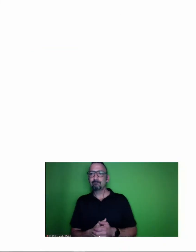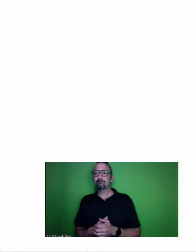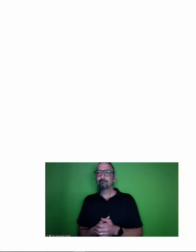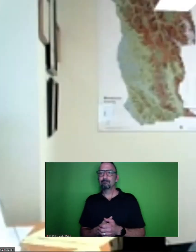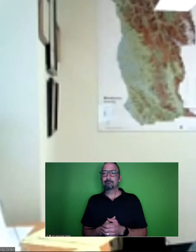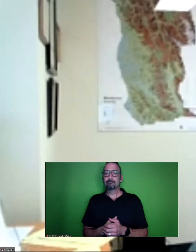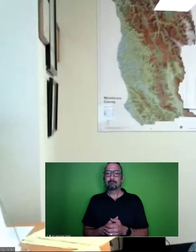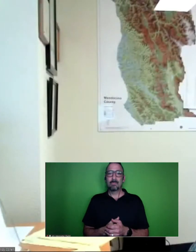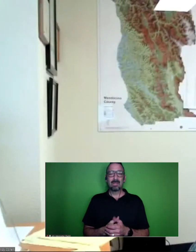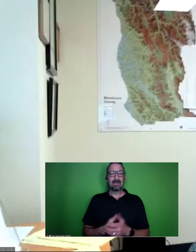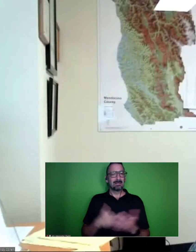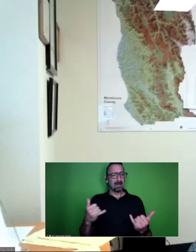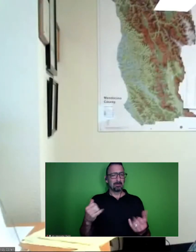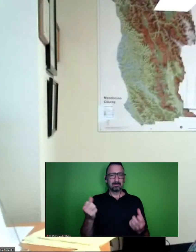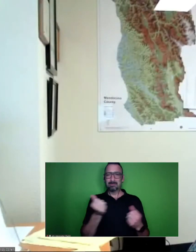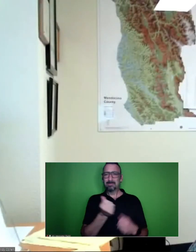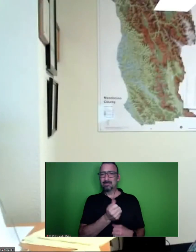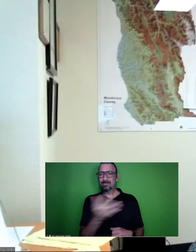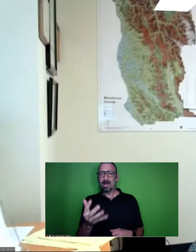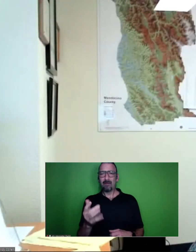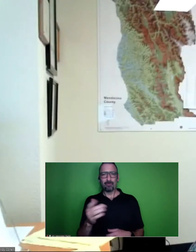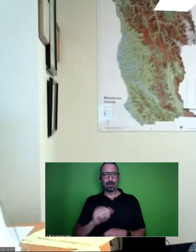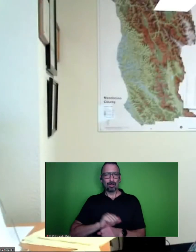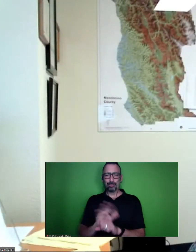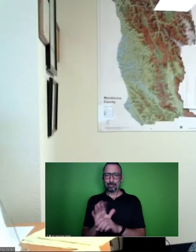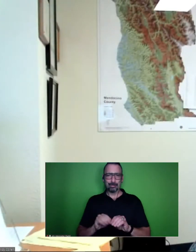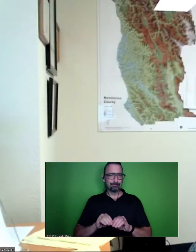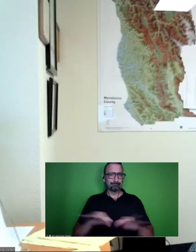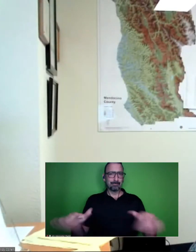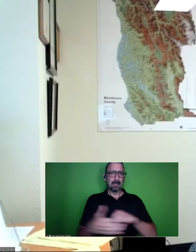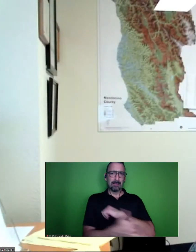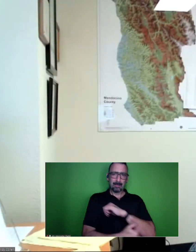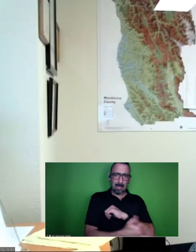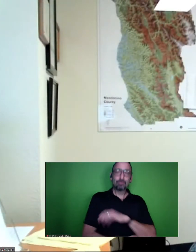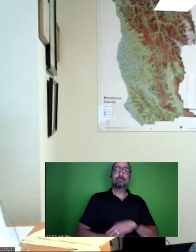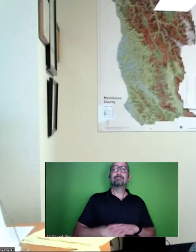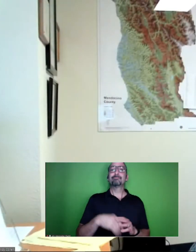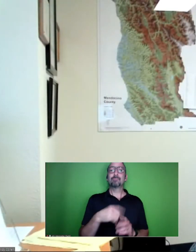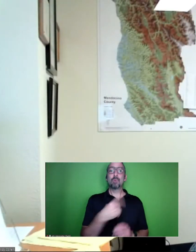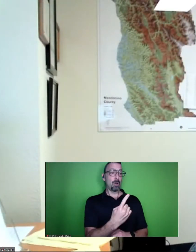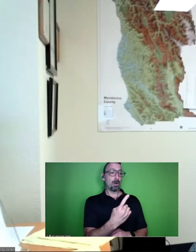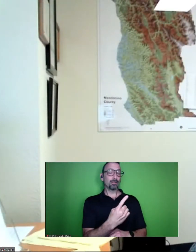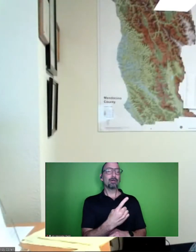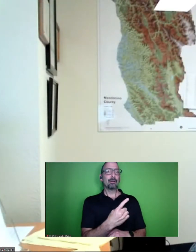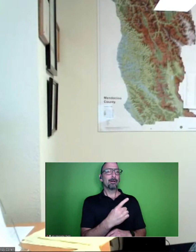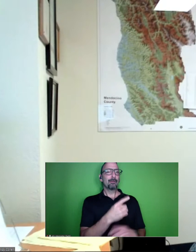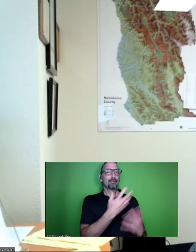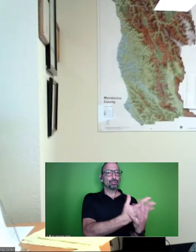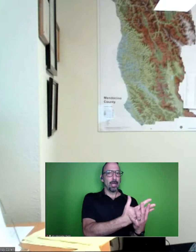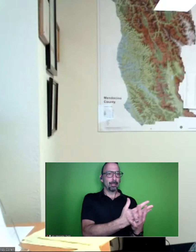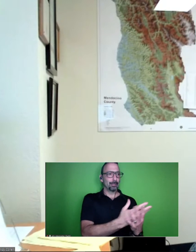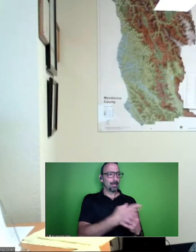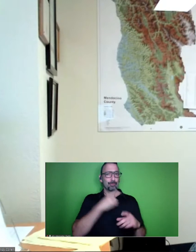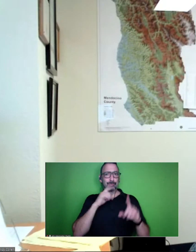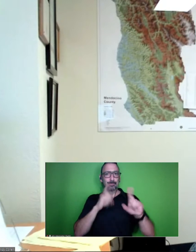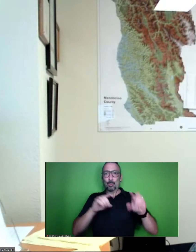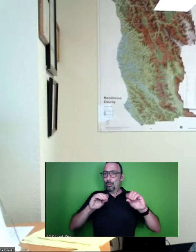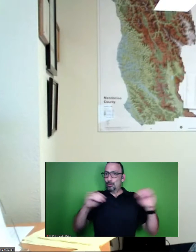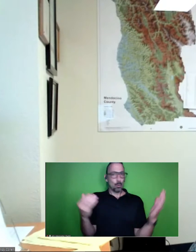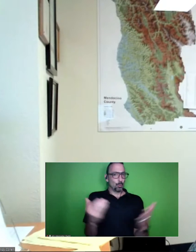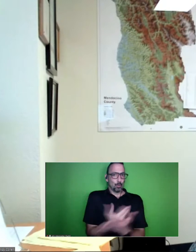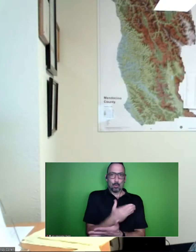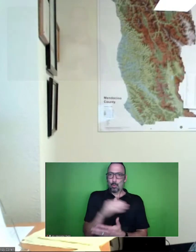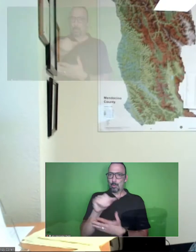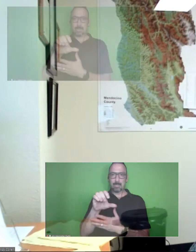several outbreaks in our county. The county jail is one which has recently reported no new cases in the last